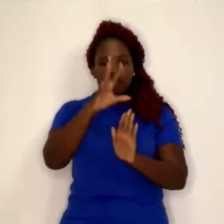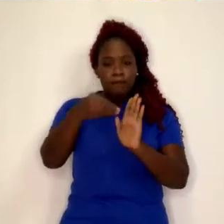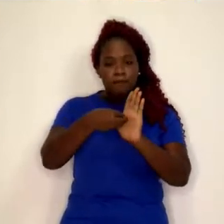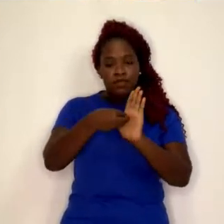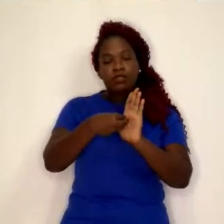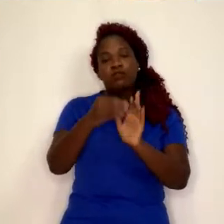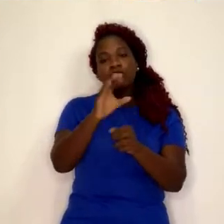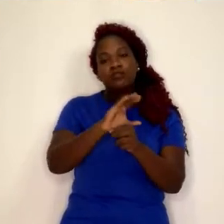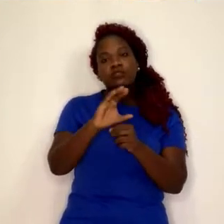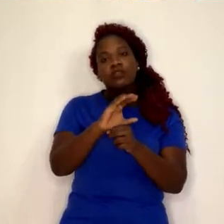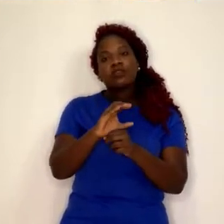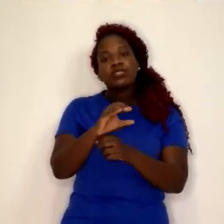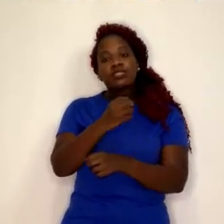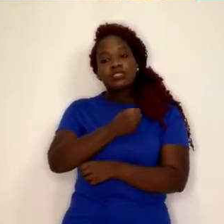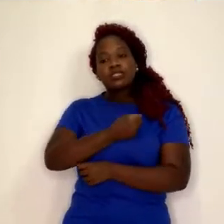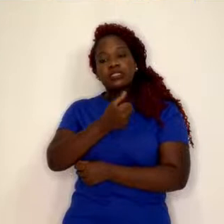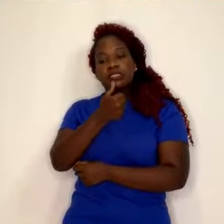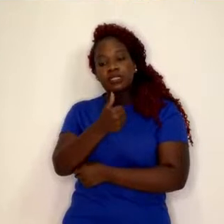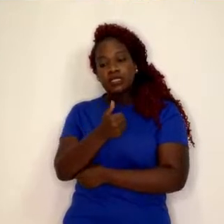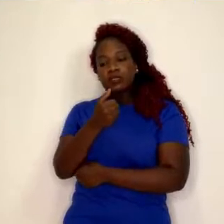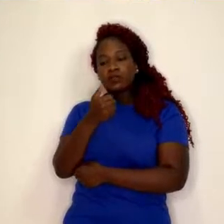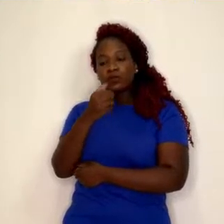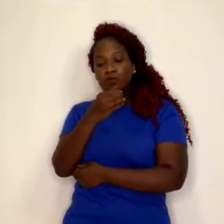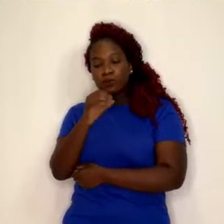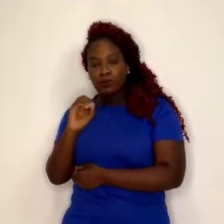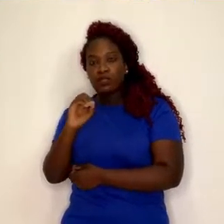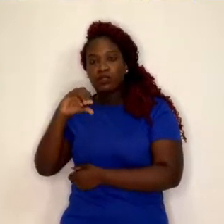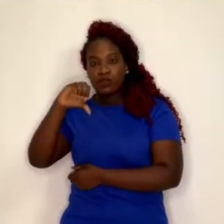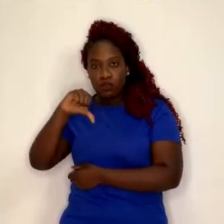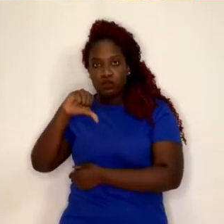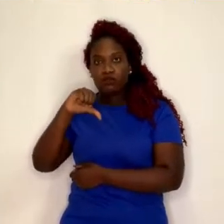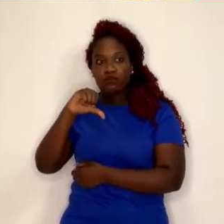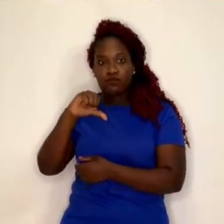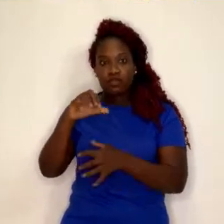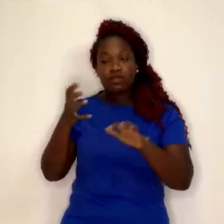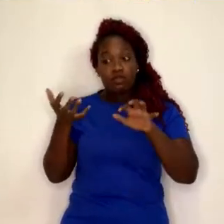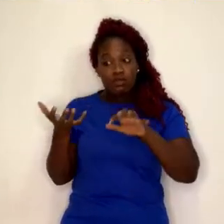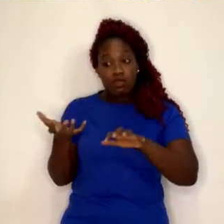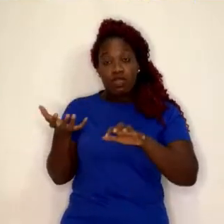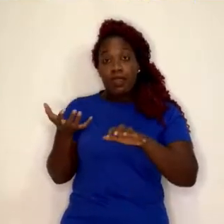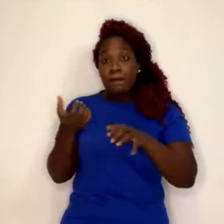adjustment. The 109